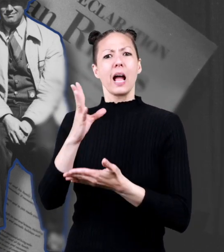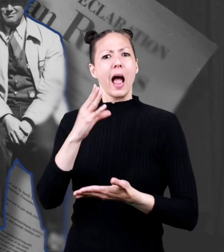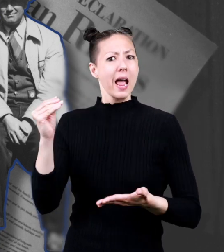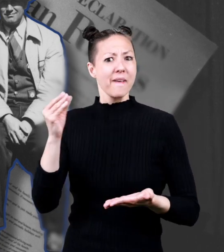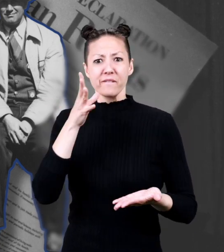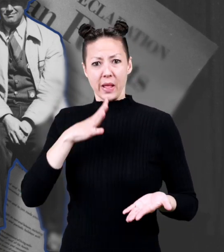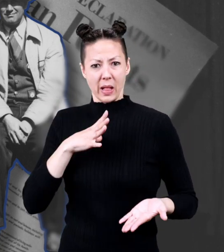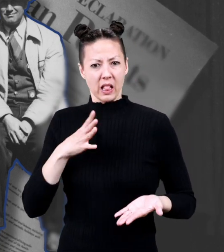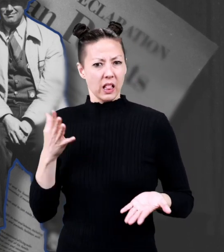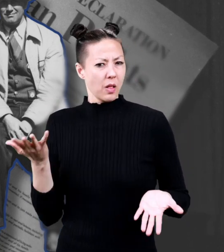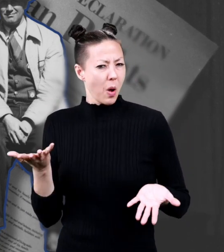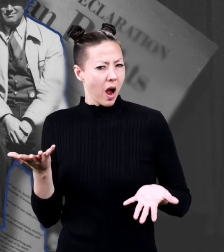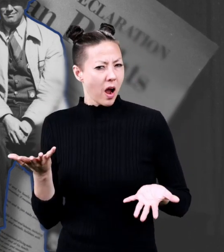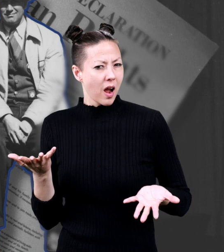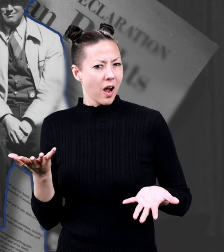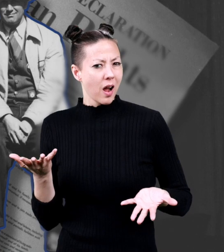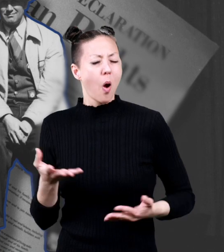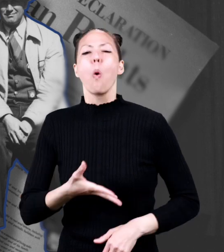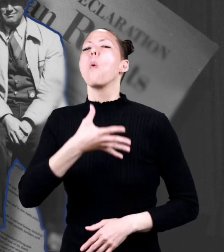and feminism.